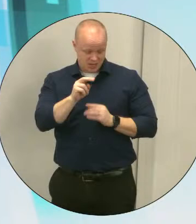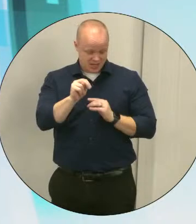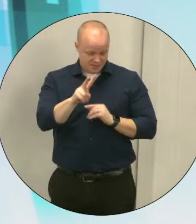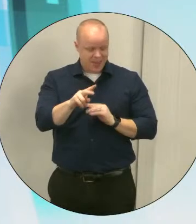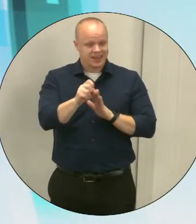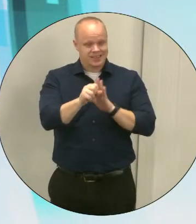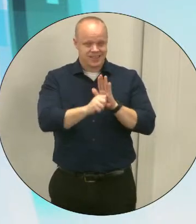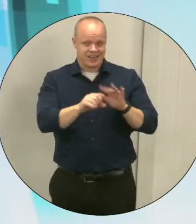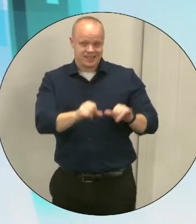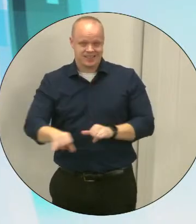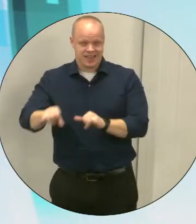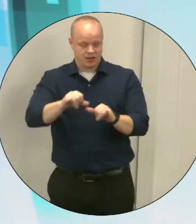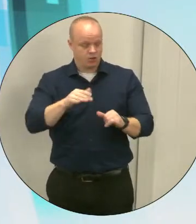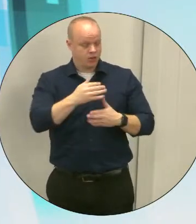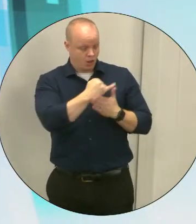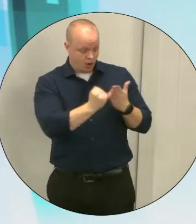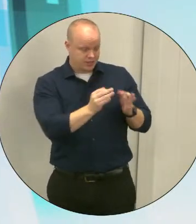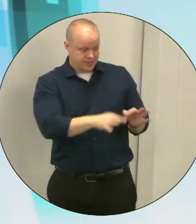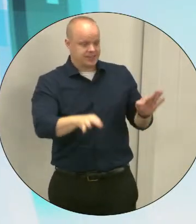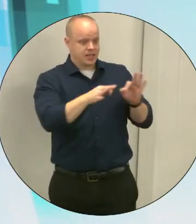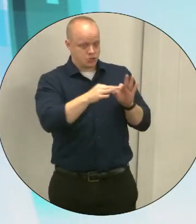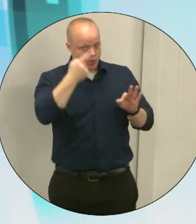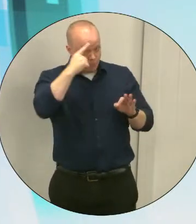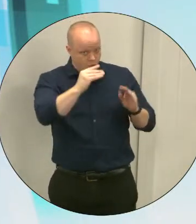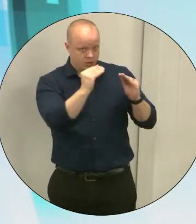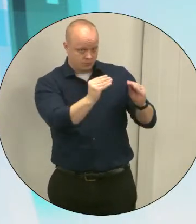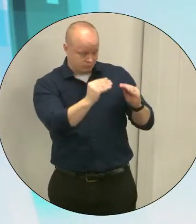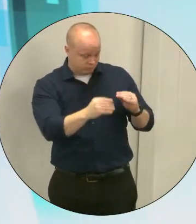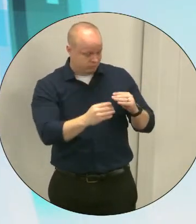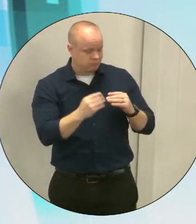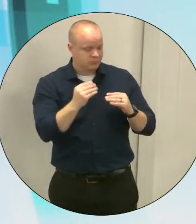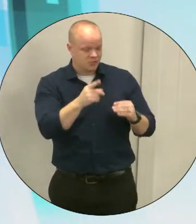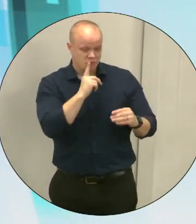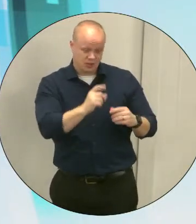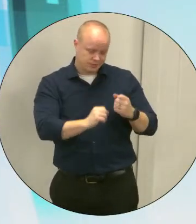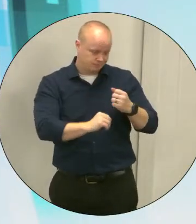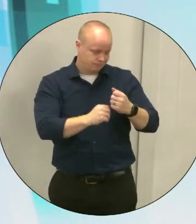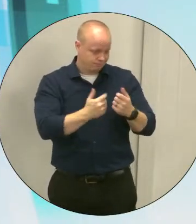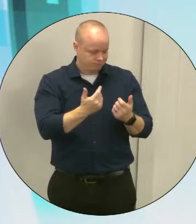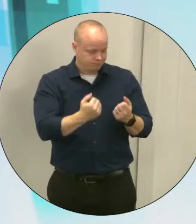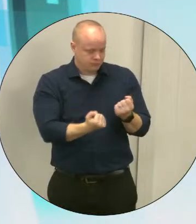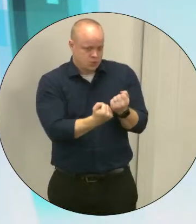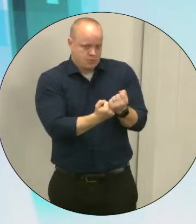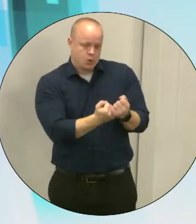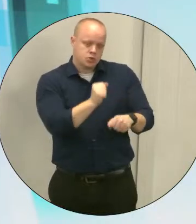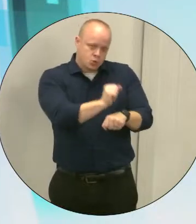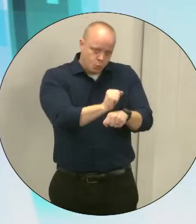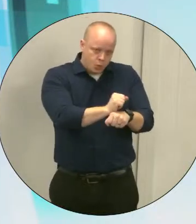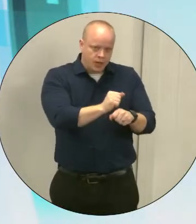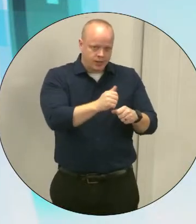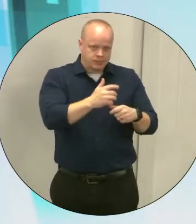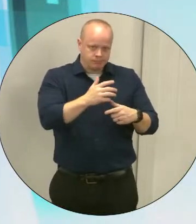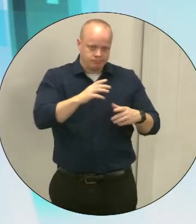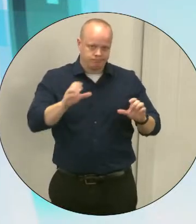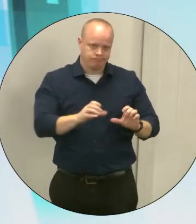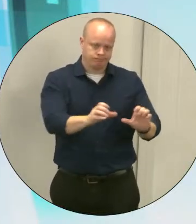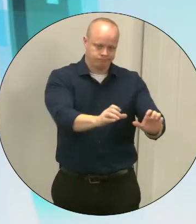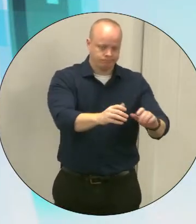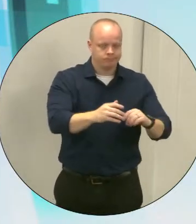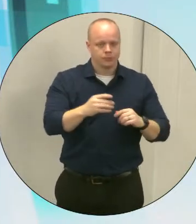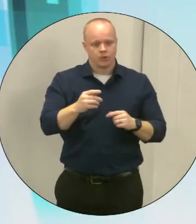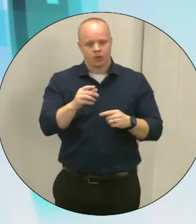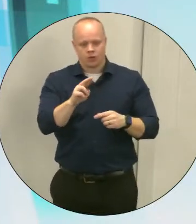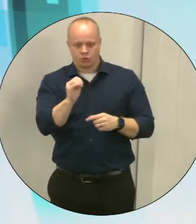the arts are essential in education. Instruction in the arts fosters effective work habits, creativity, innovation, critical thinking, problem